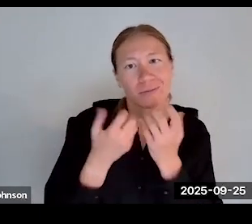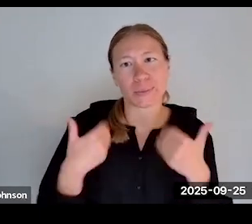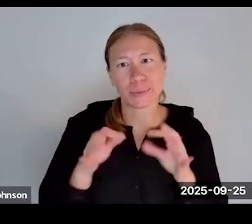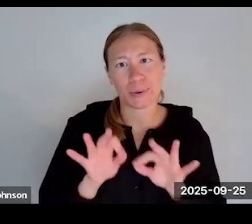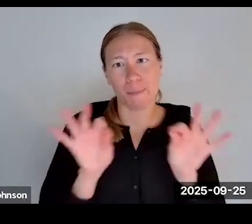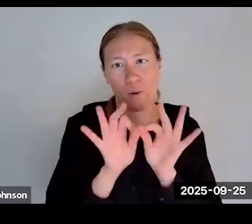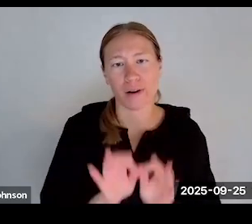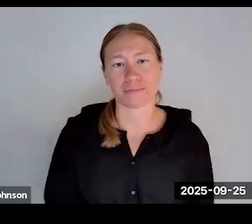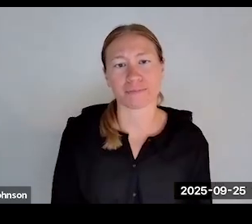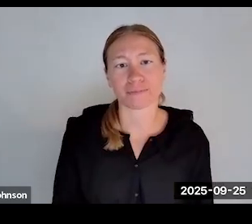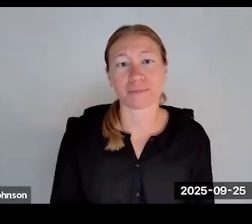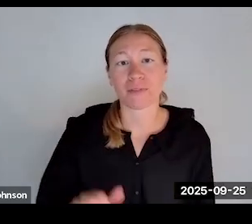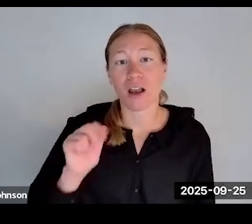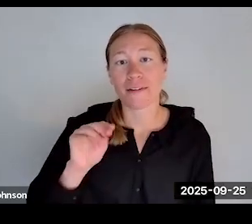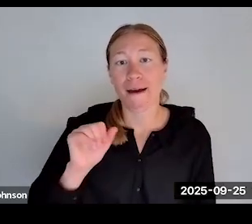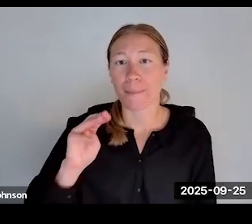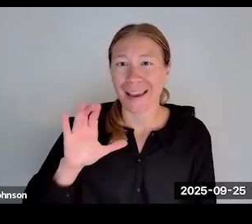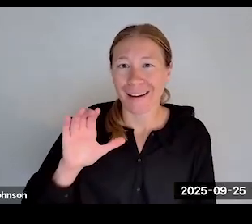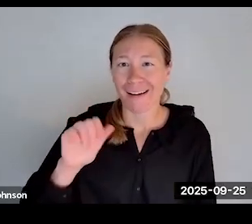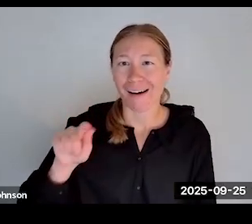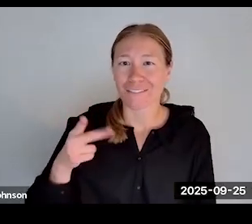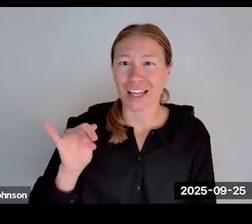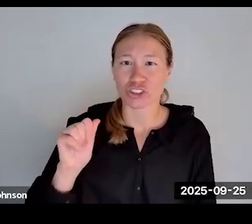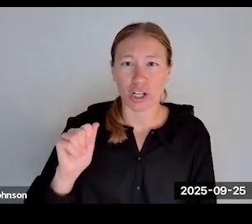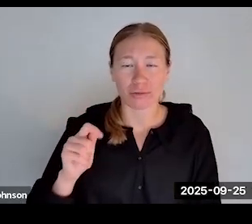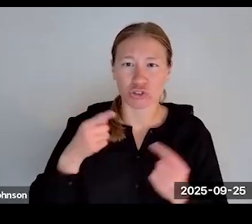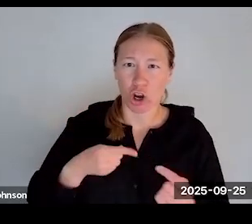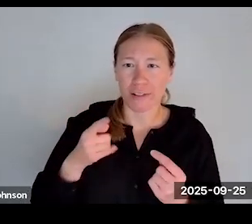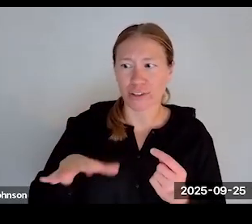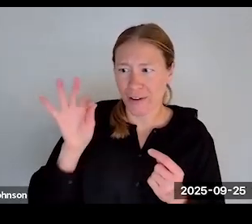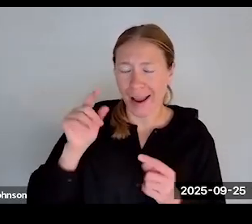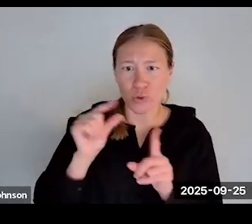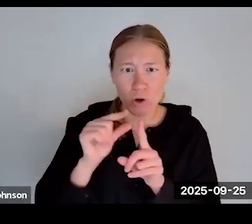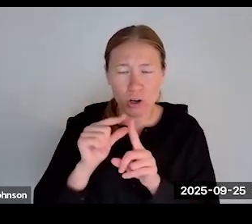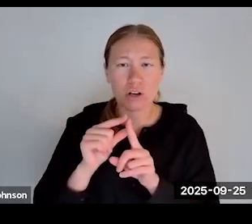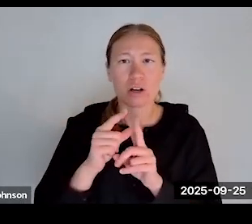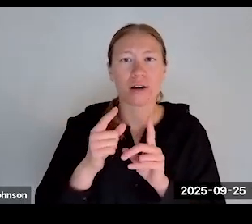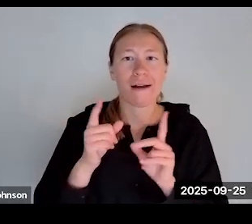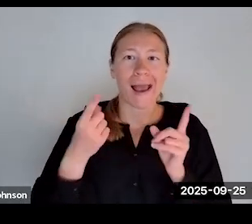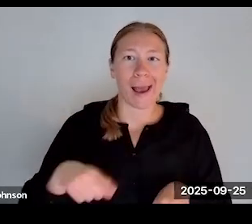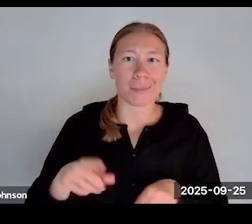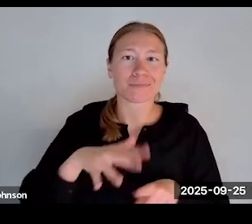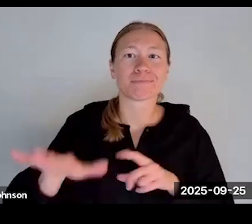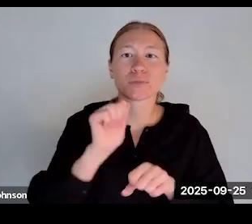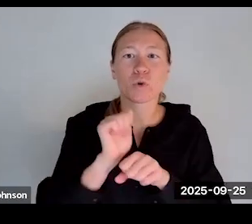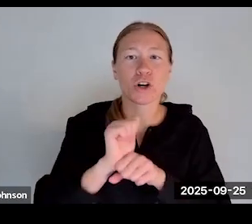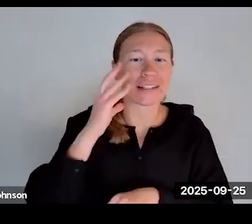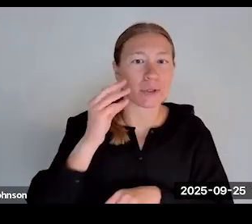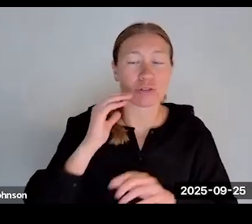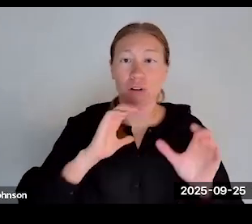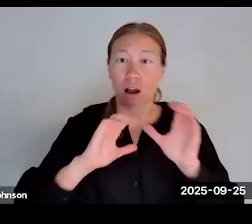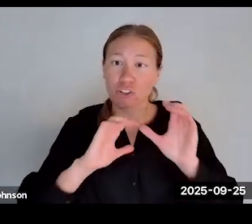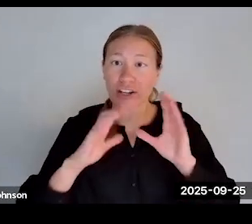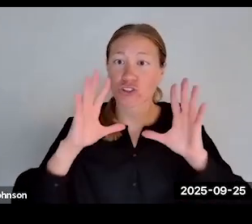In the workplace, anomic aphasia often can show up as a difficulty with word finding during conversations, meetings,